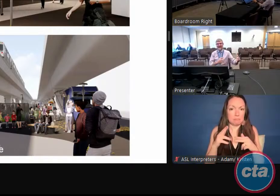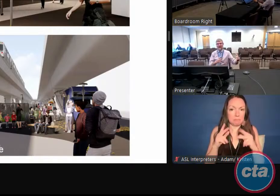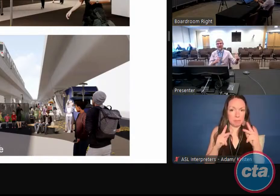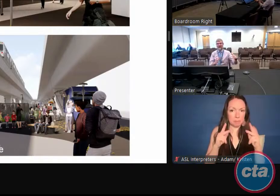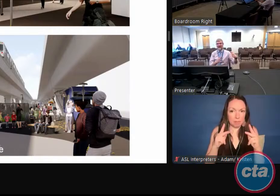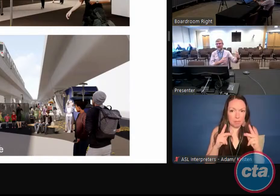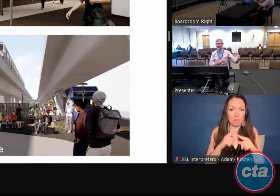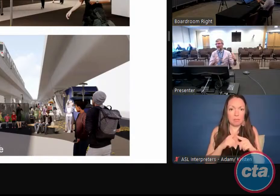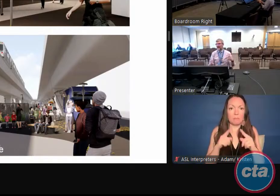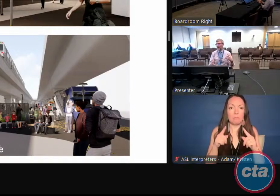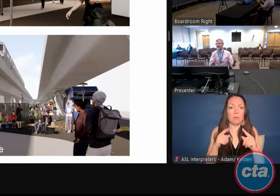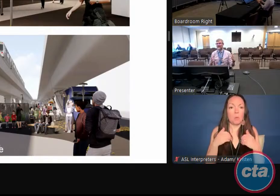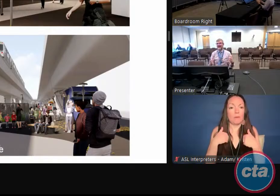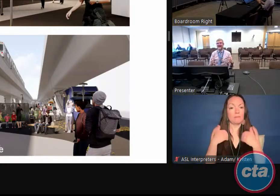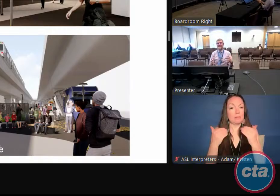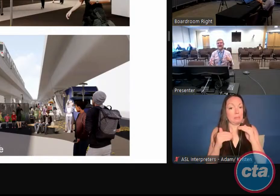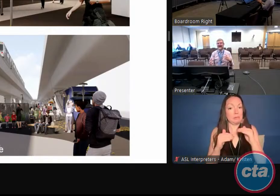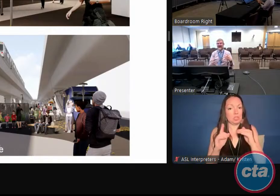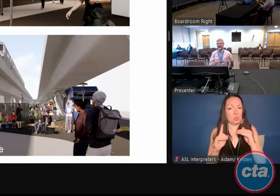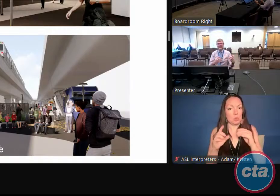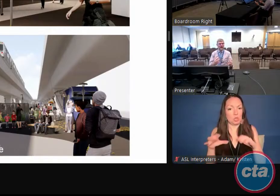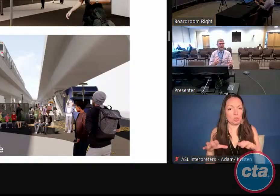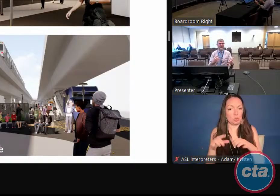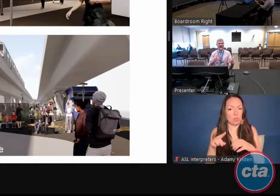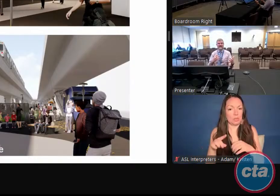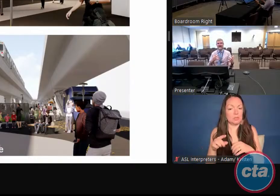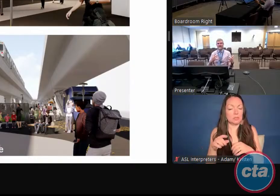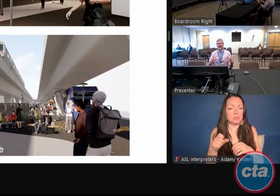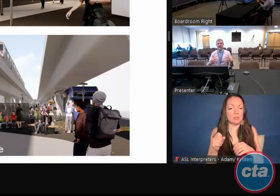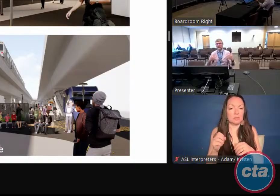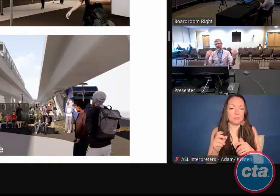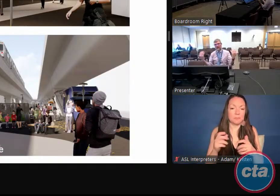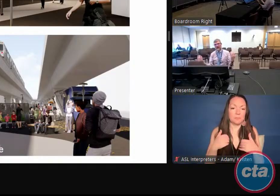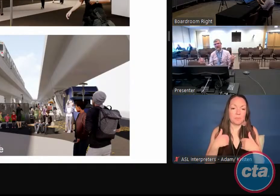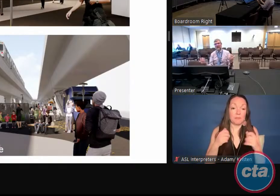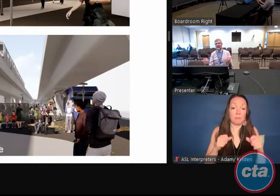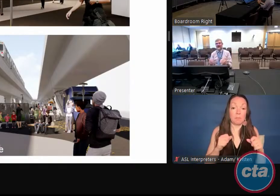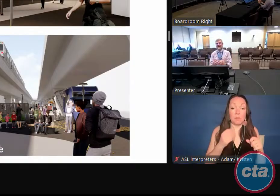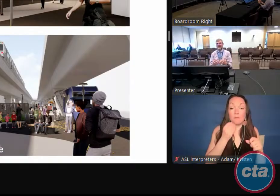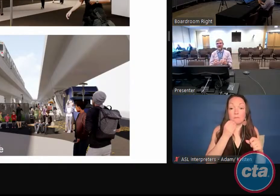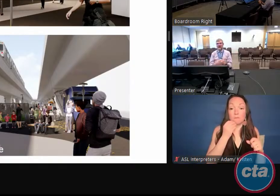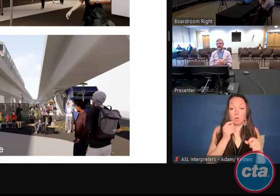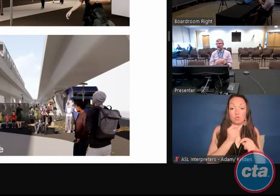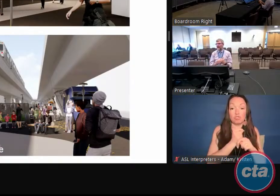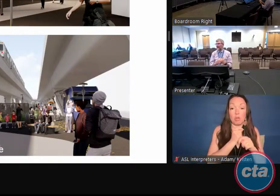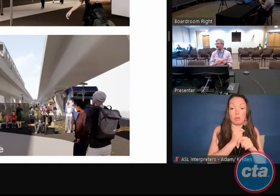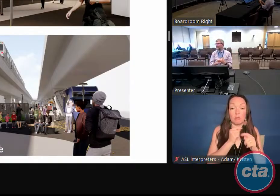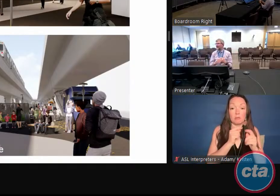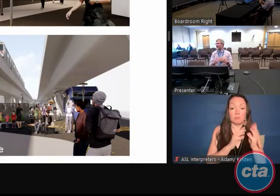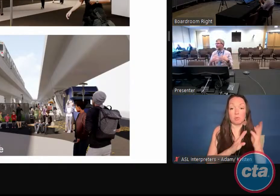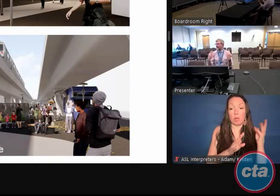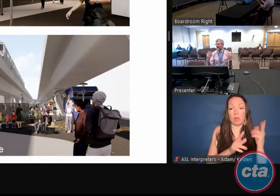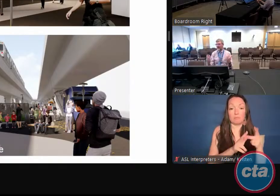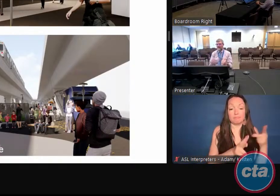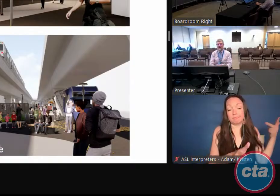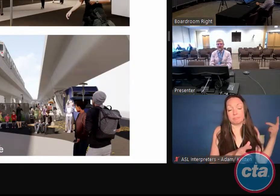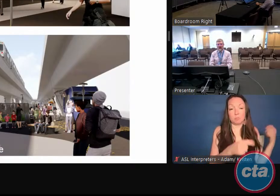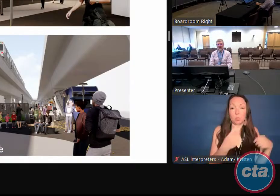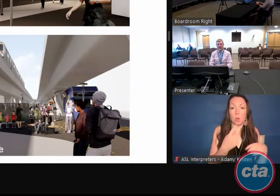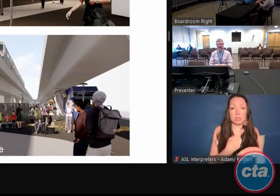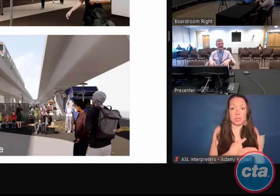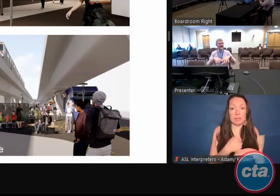limitations on where we can do this other open space. And so having the ability to have a food truck parade one weekend, with the SSAs, it's a big deal, right?